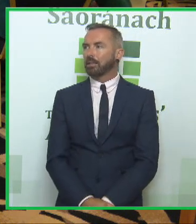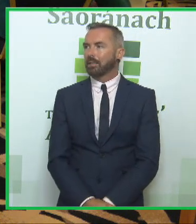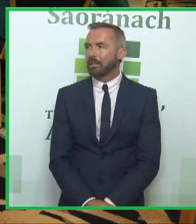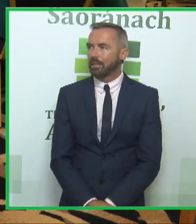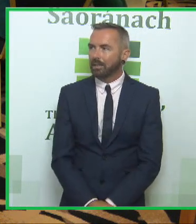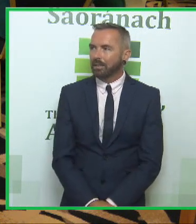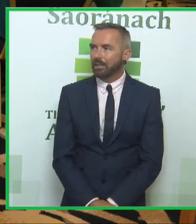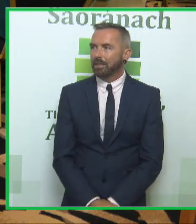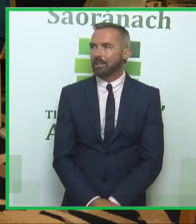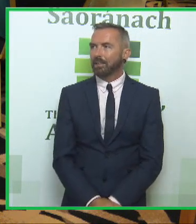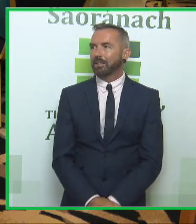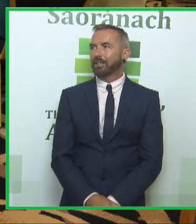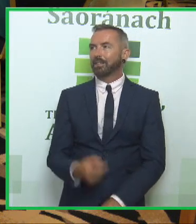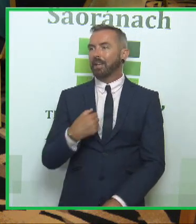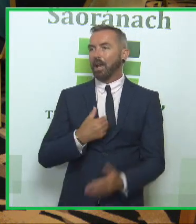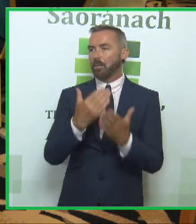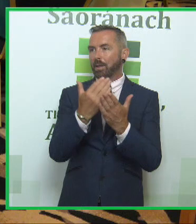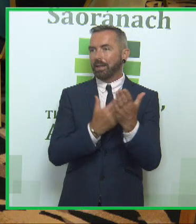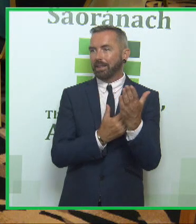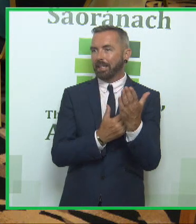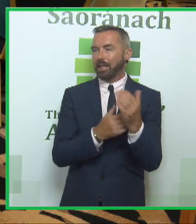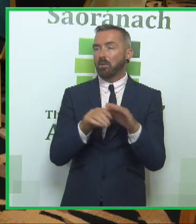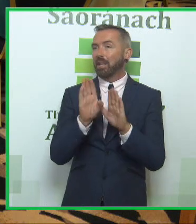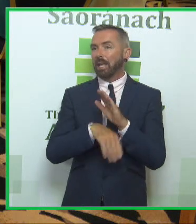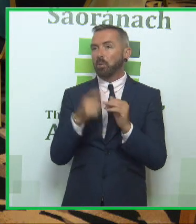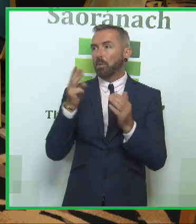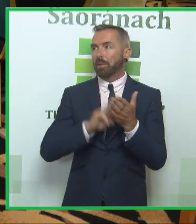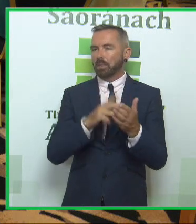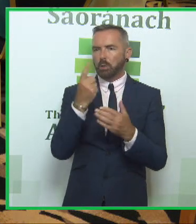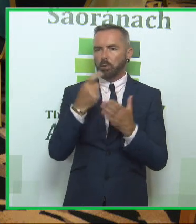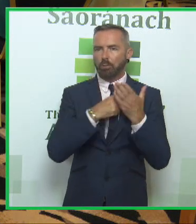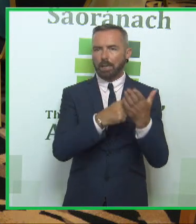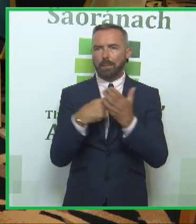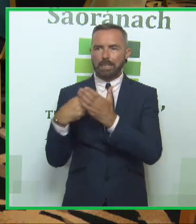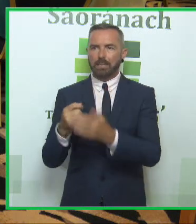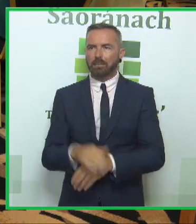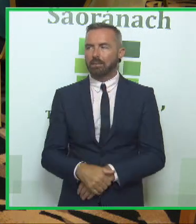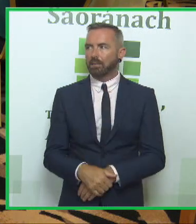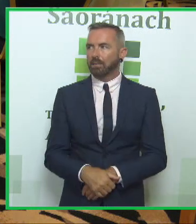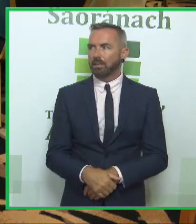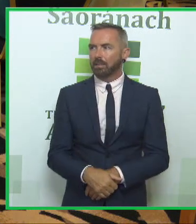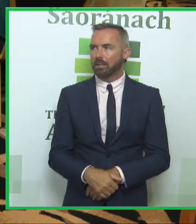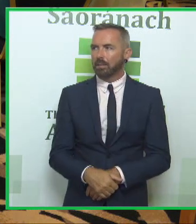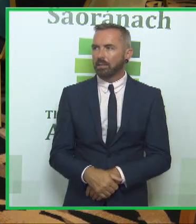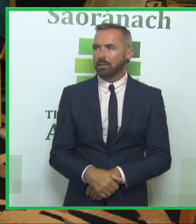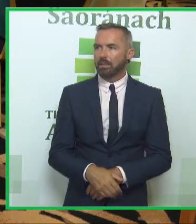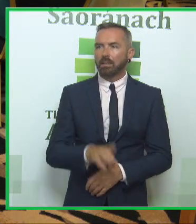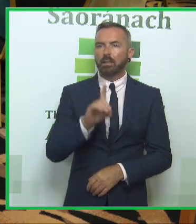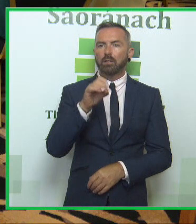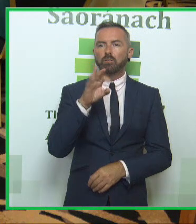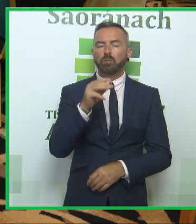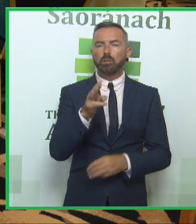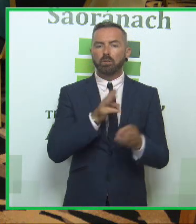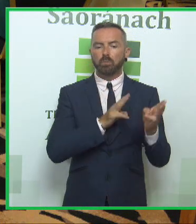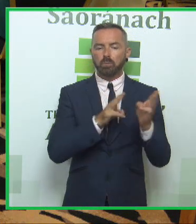Right, I'm going to less than a minute. We have 2 recommendations about drug policies and practice must be above